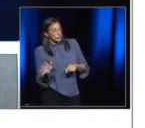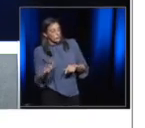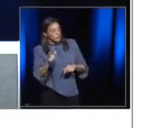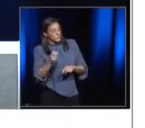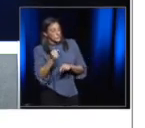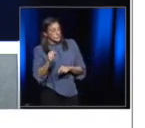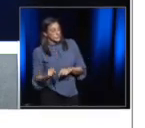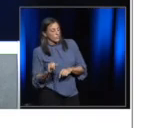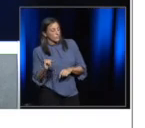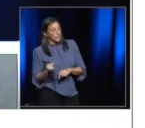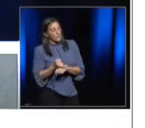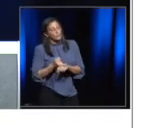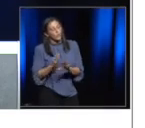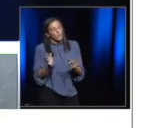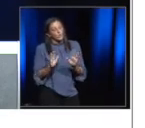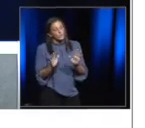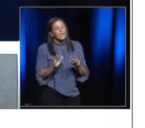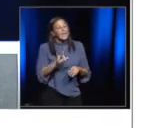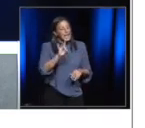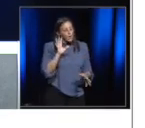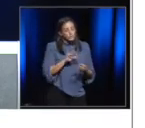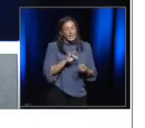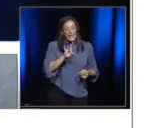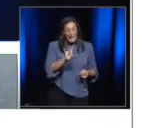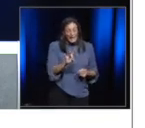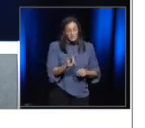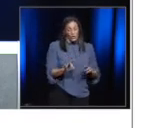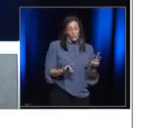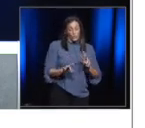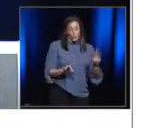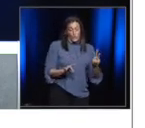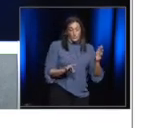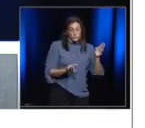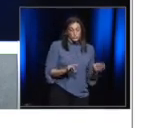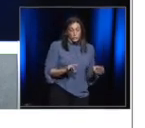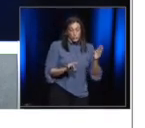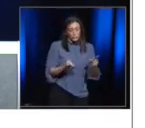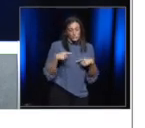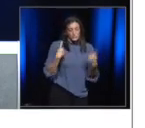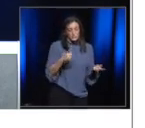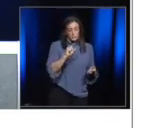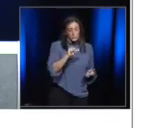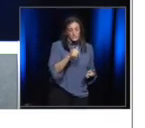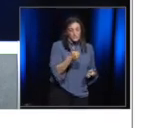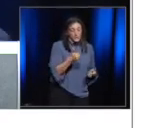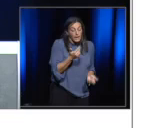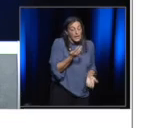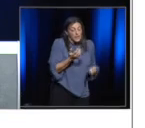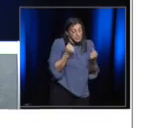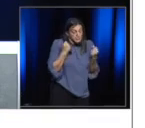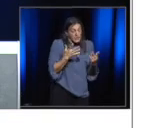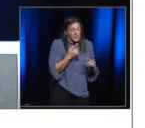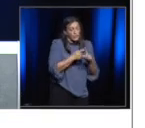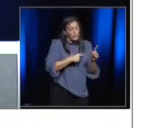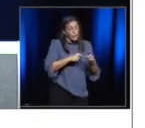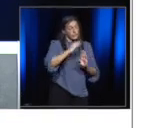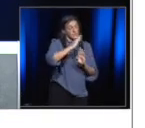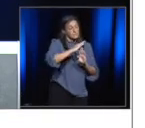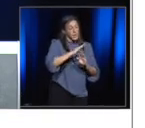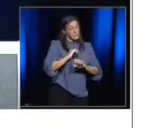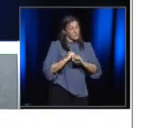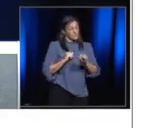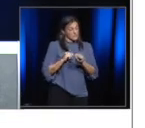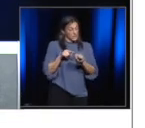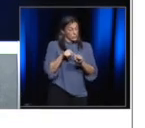Island. 8 Hector's dolphins along the west coast of the North Island since 2010, and many of those are from the top of the south or from the